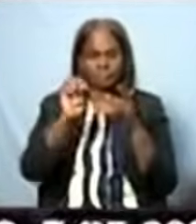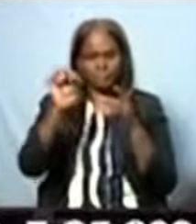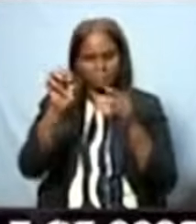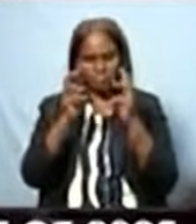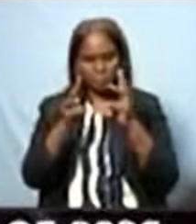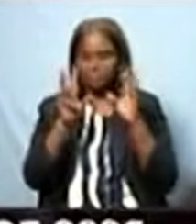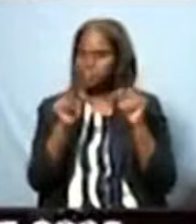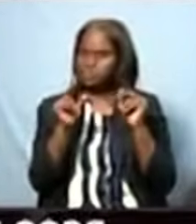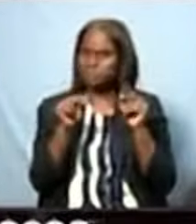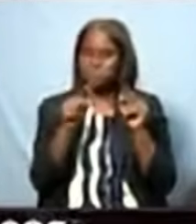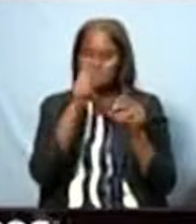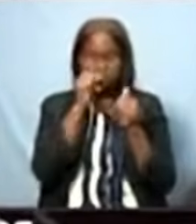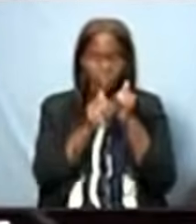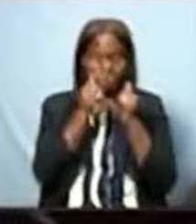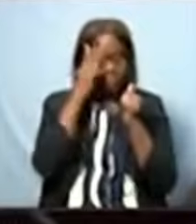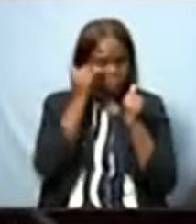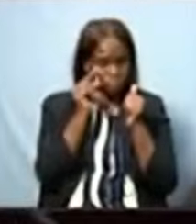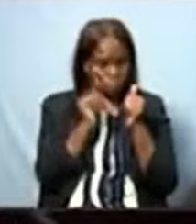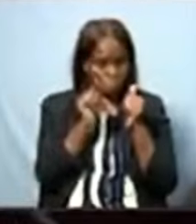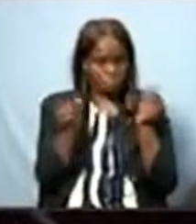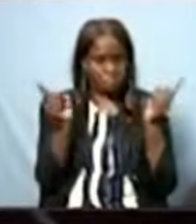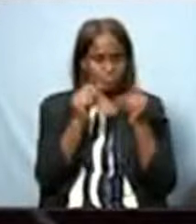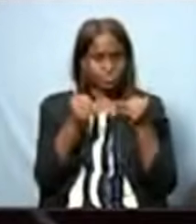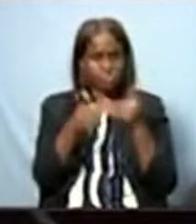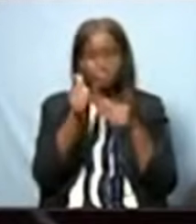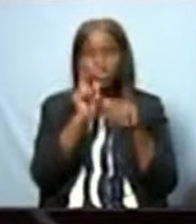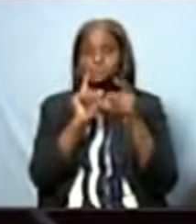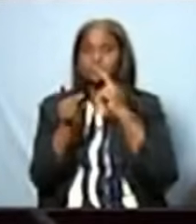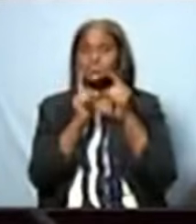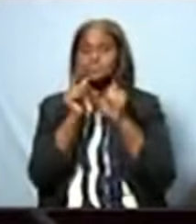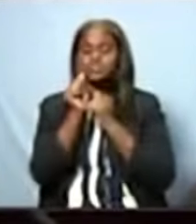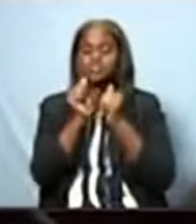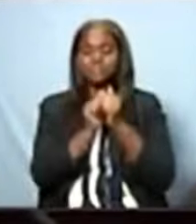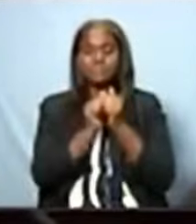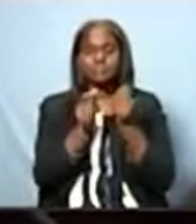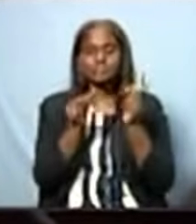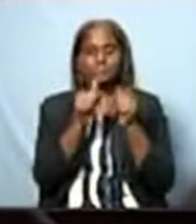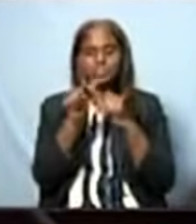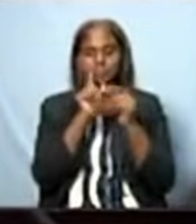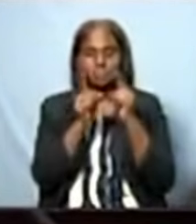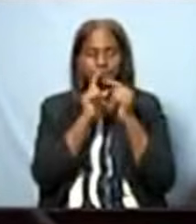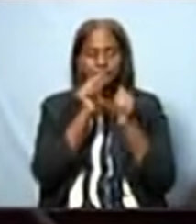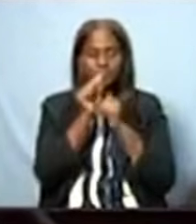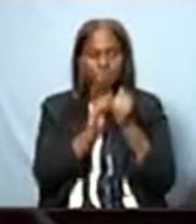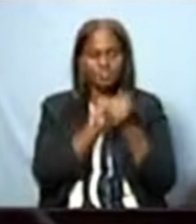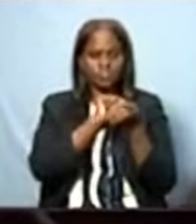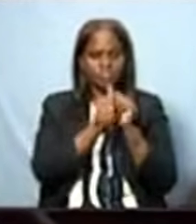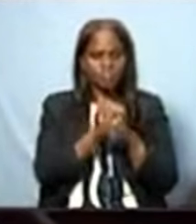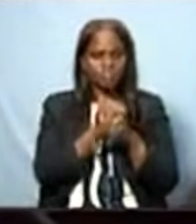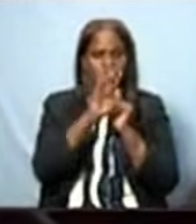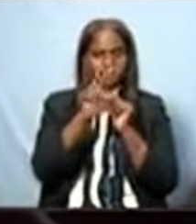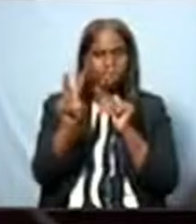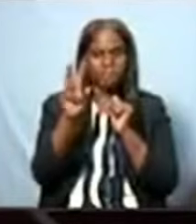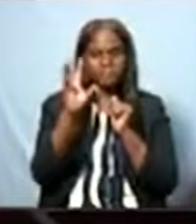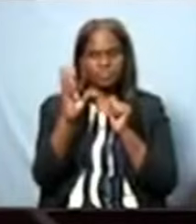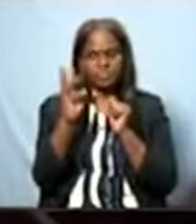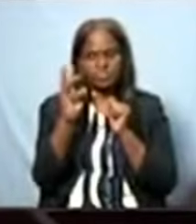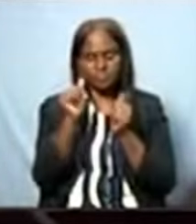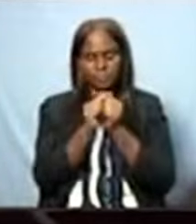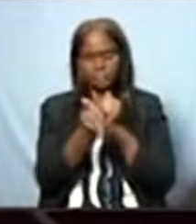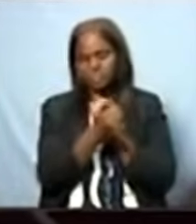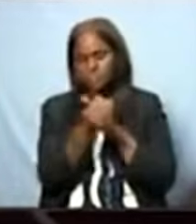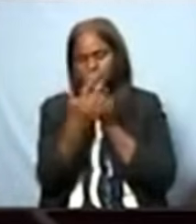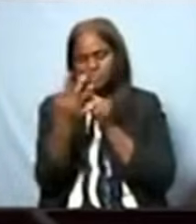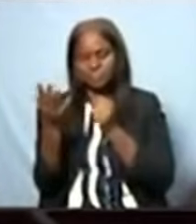form, because when you talk about article 52(6), which is among other